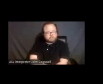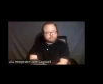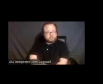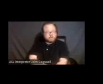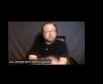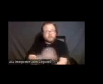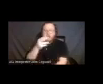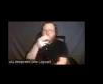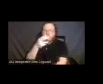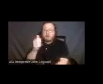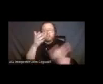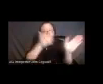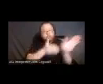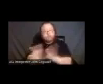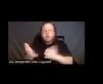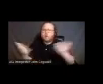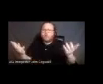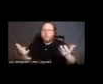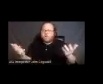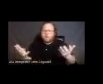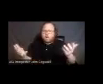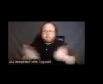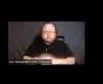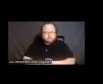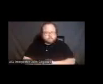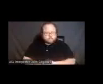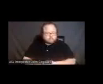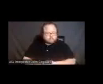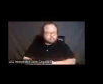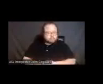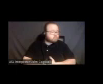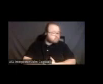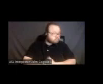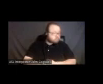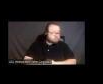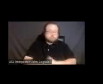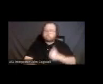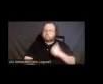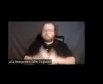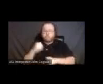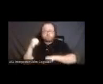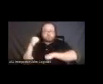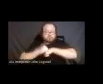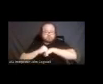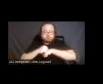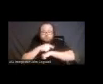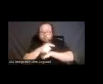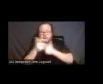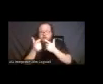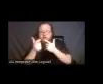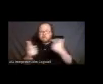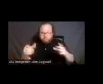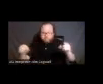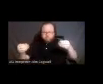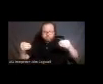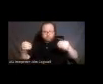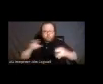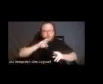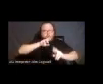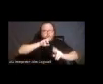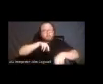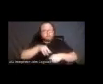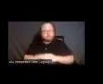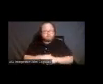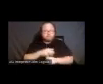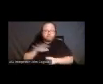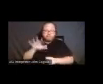So what is the MHSA plan? Well, in its most concrete form, it's a big report. It can get up to